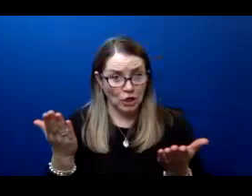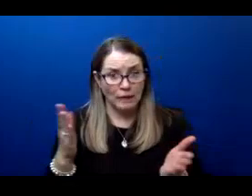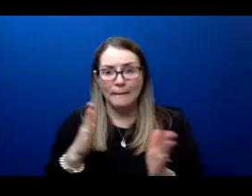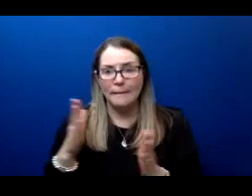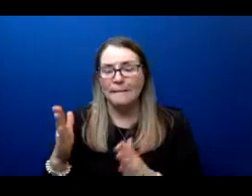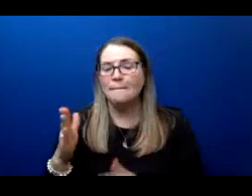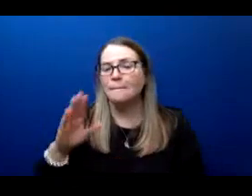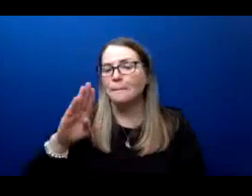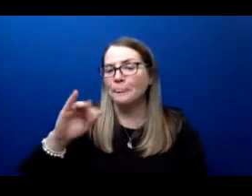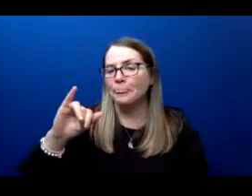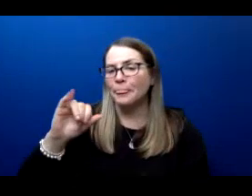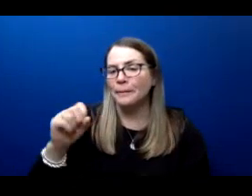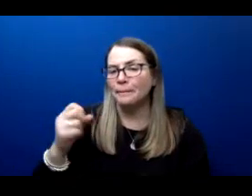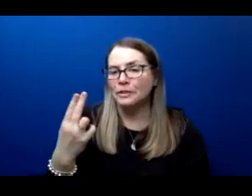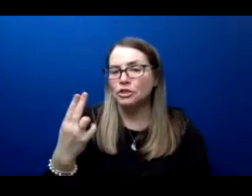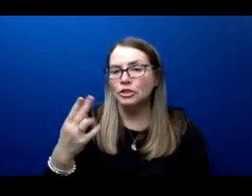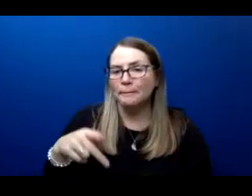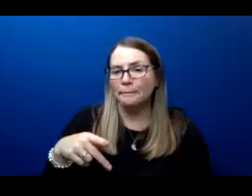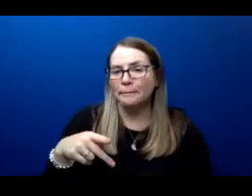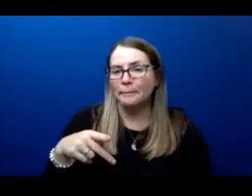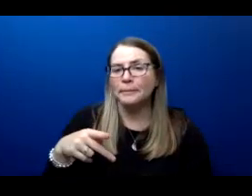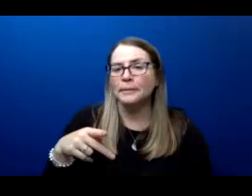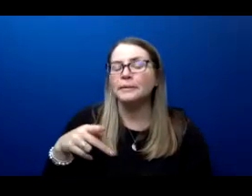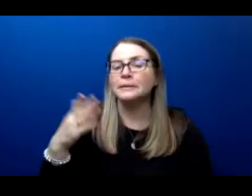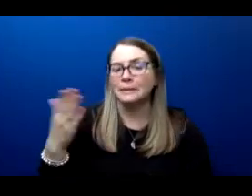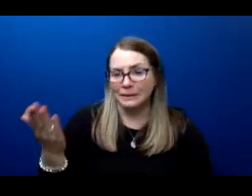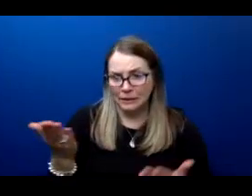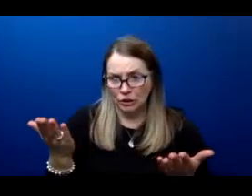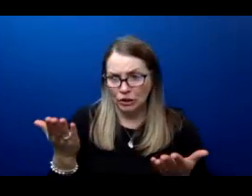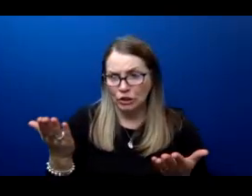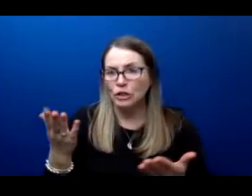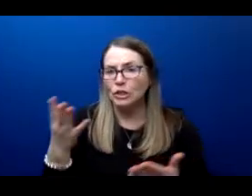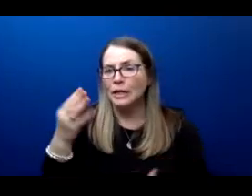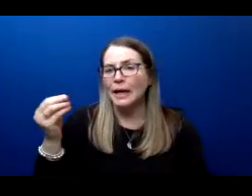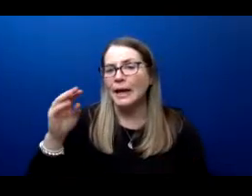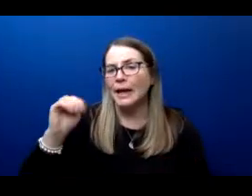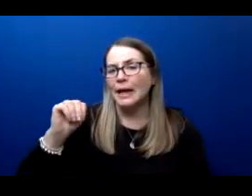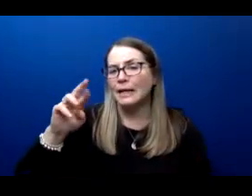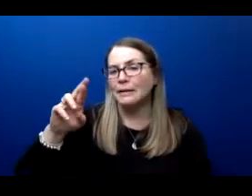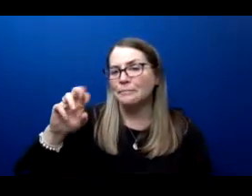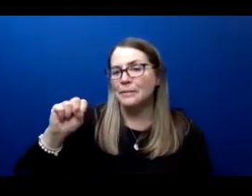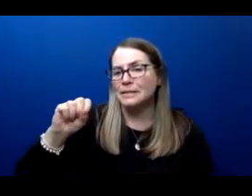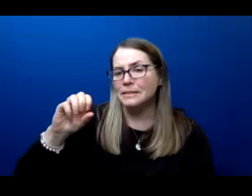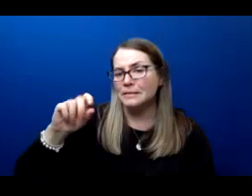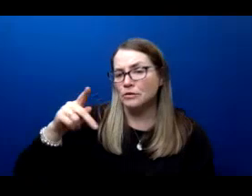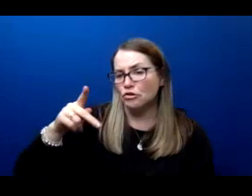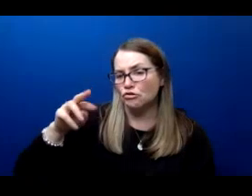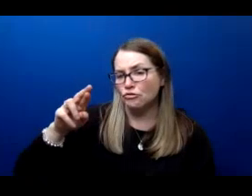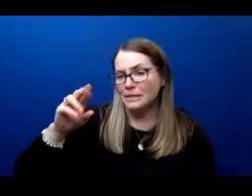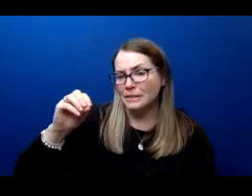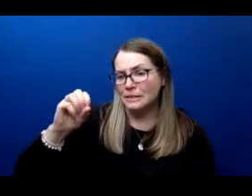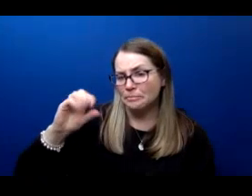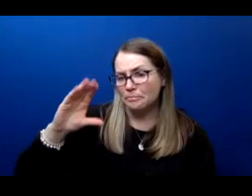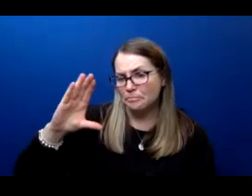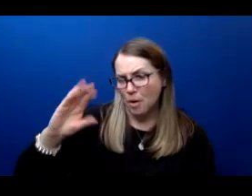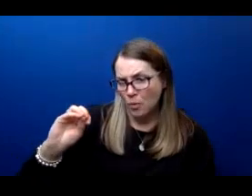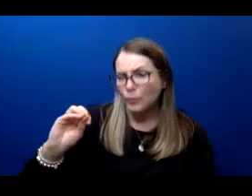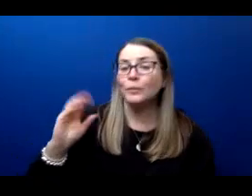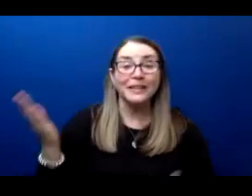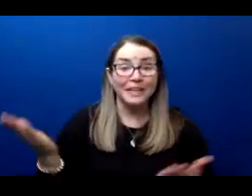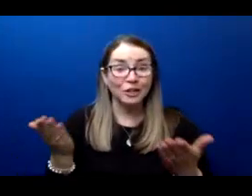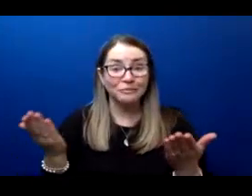Radden. Present. And Ms. Margarita Salas Crespo. Present. Mr. Chair, I'd also